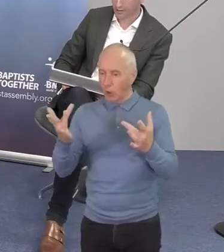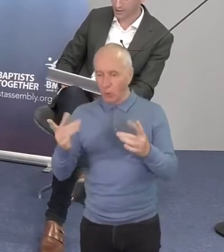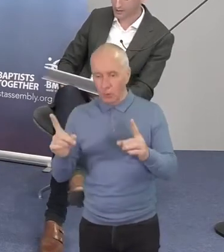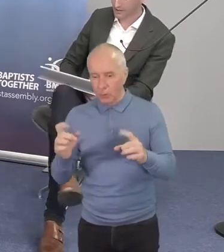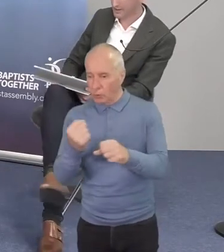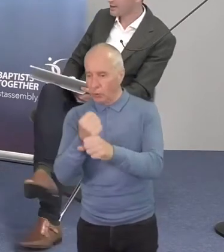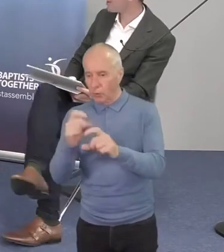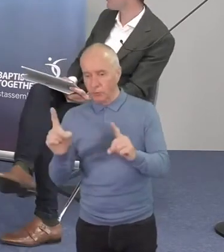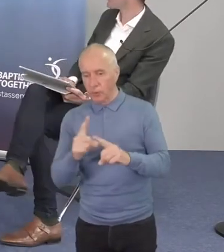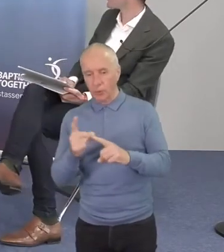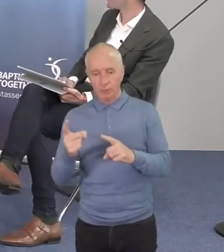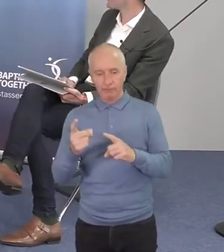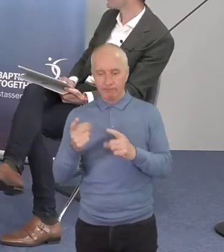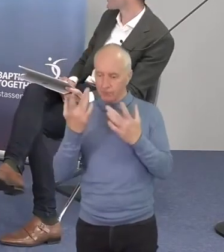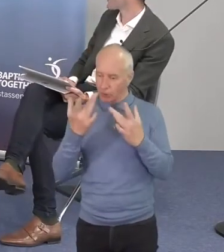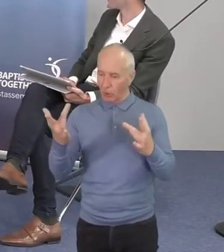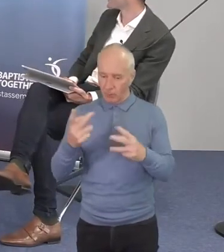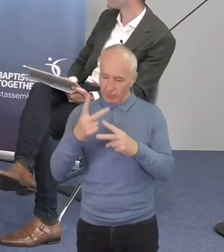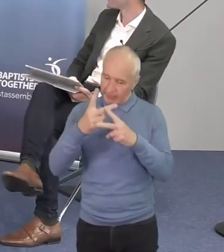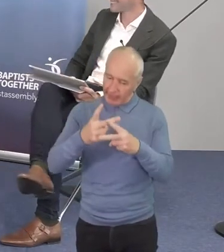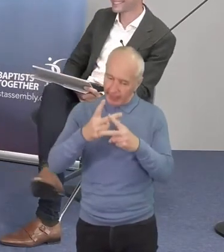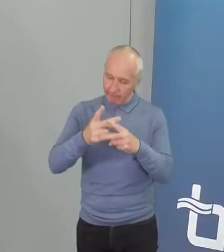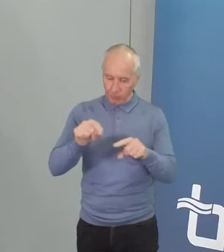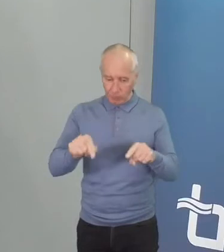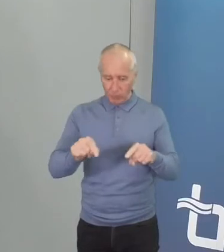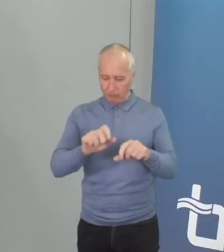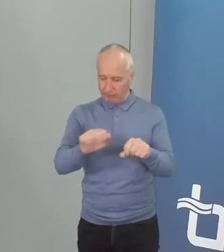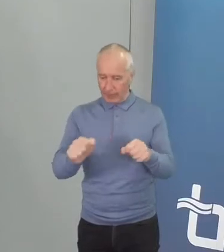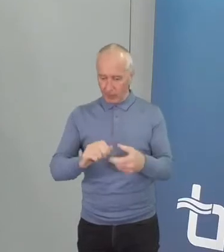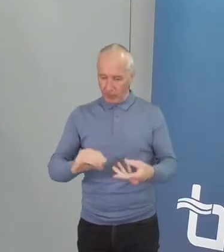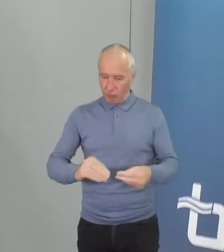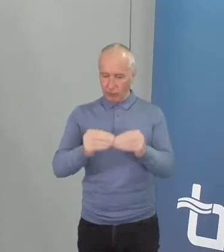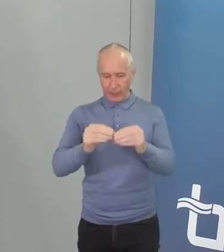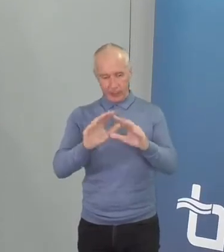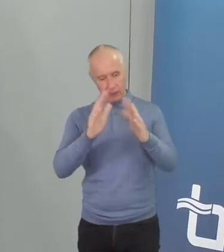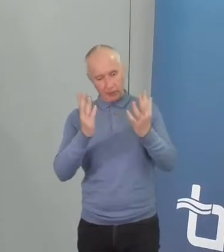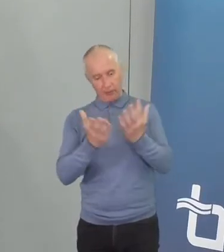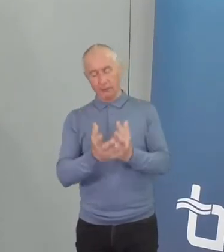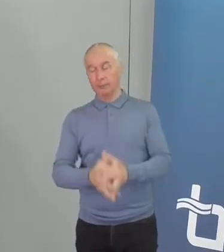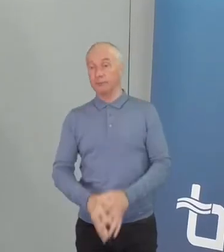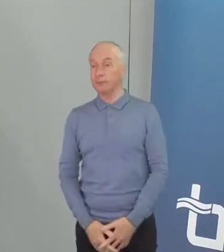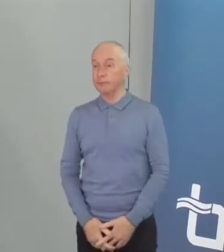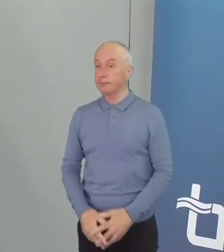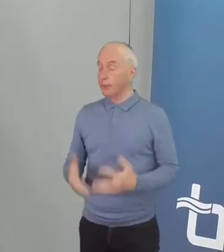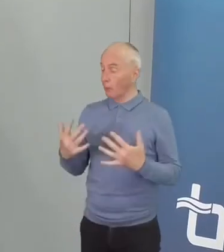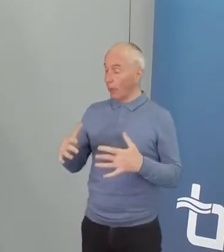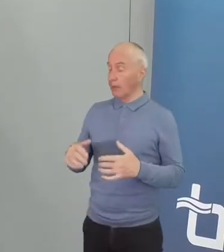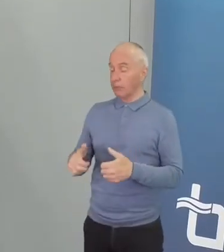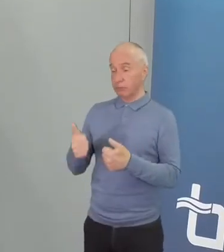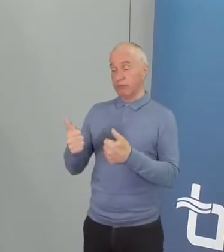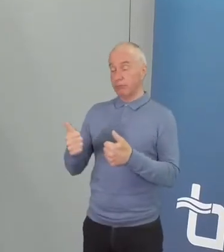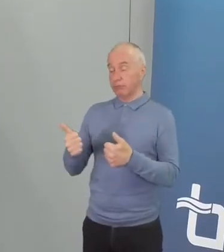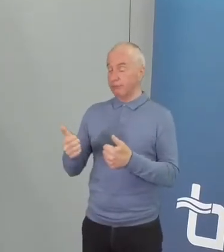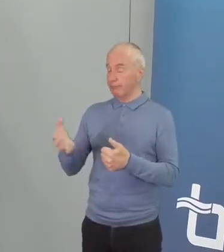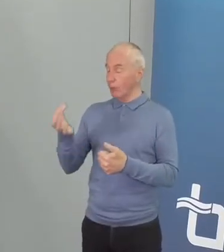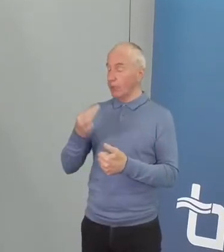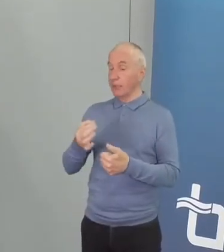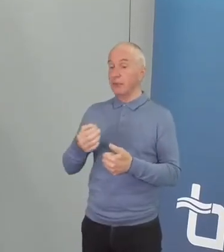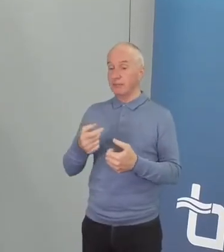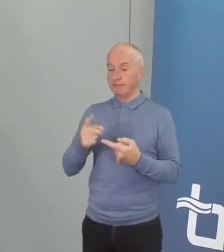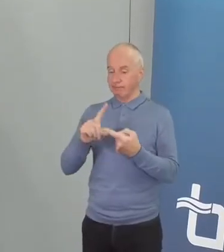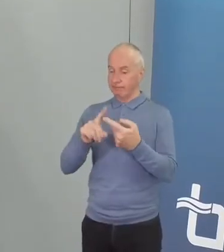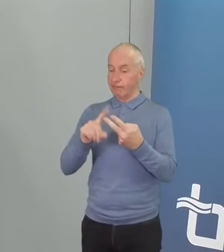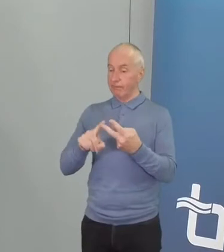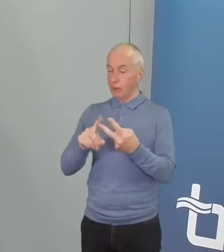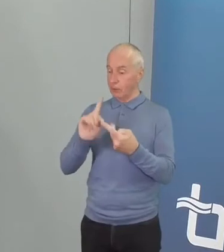Russell, and I'll pass that over to Sarah. Oh, great. What a great question. I'm going to cheat and I'm going to have two. I think